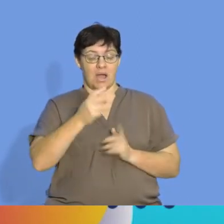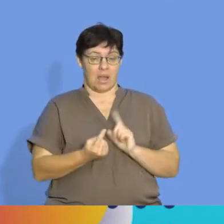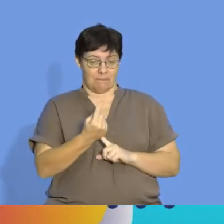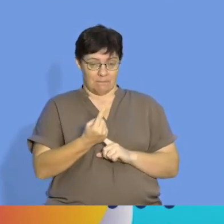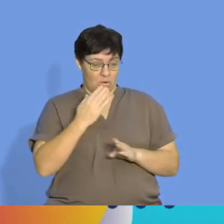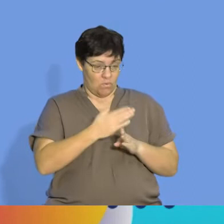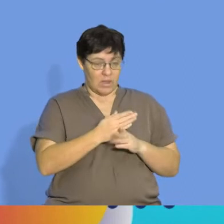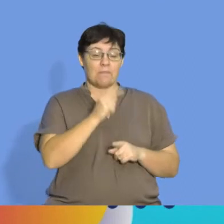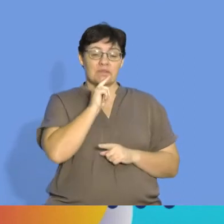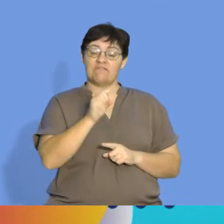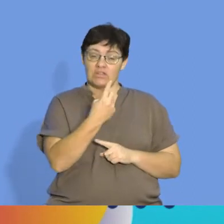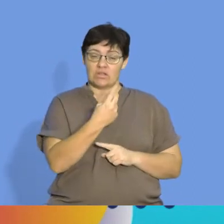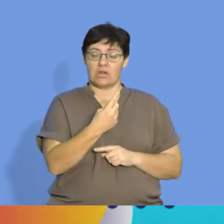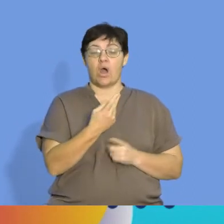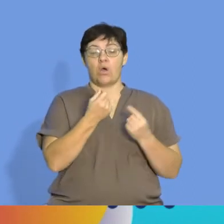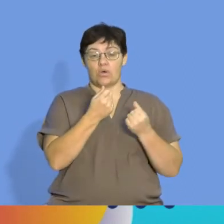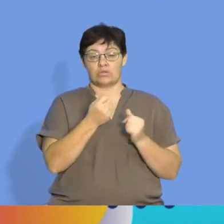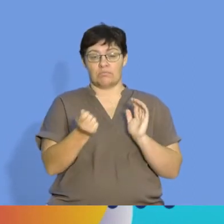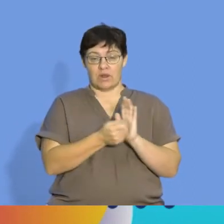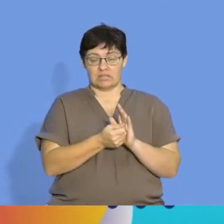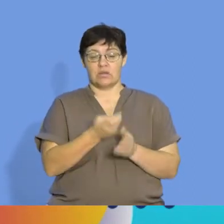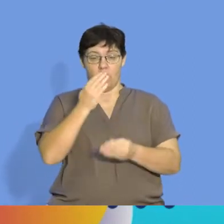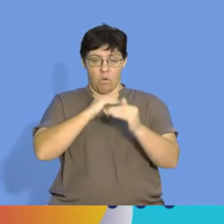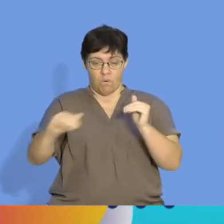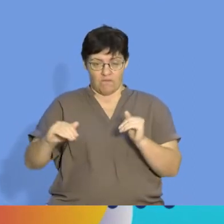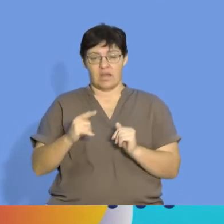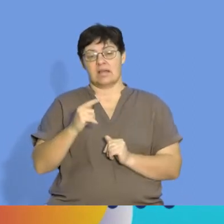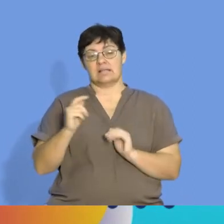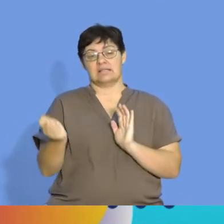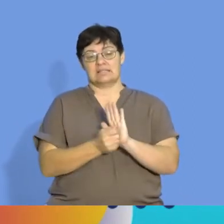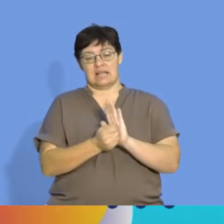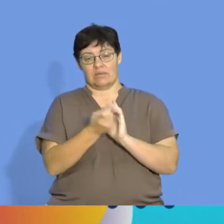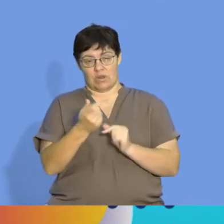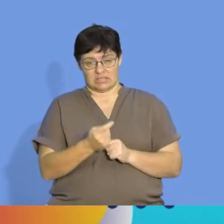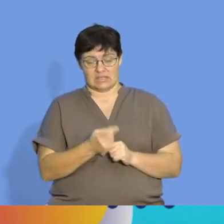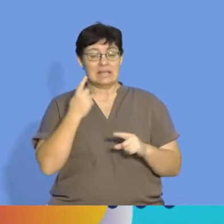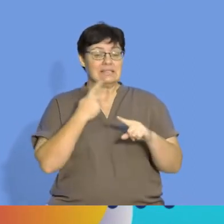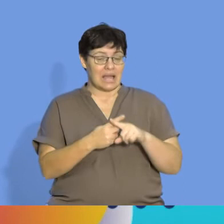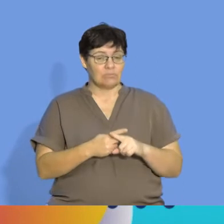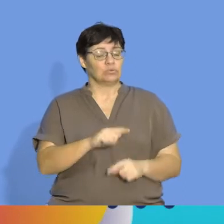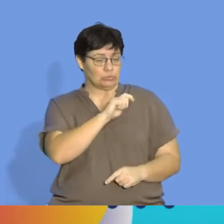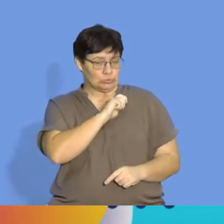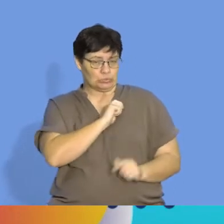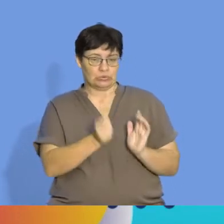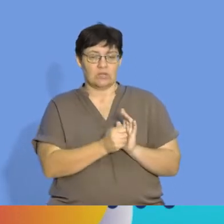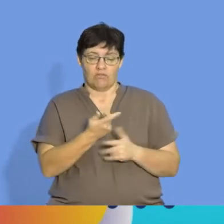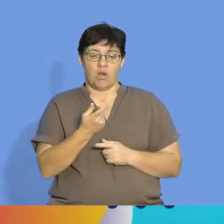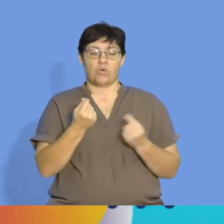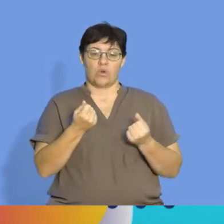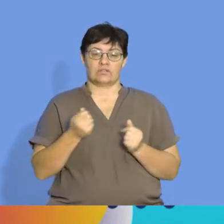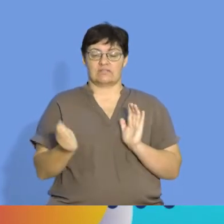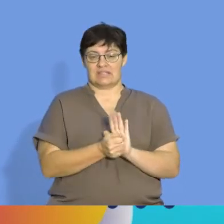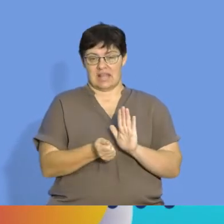a markup, always remember it's your cost price over your selling price times your actual selling price